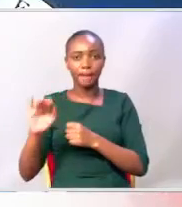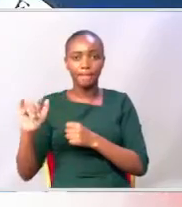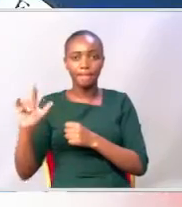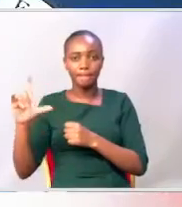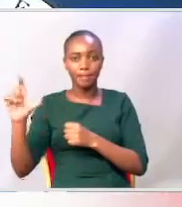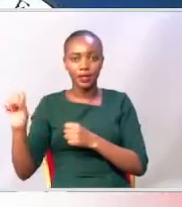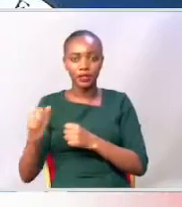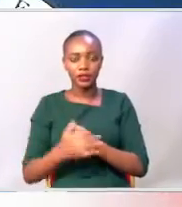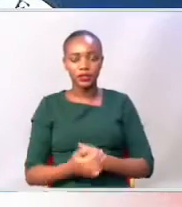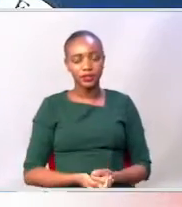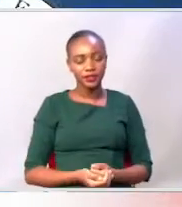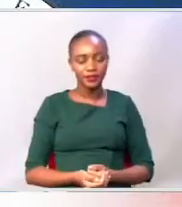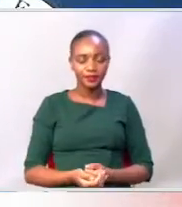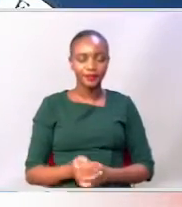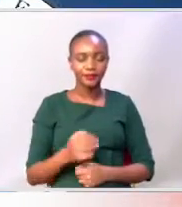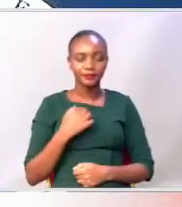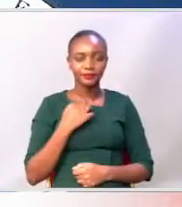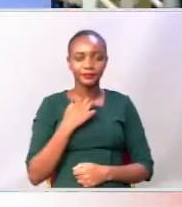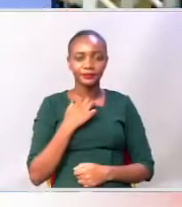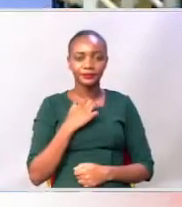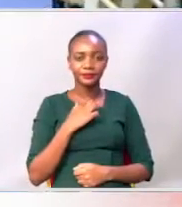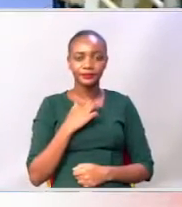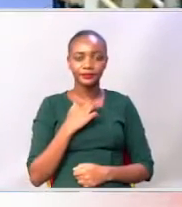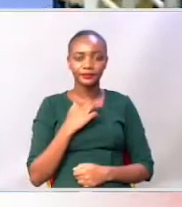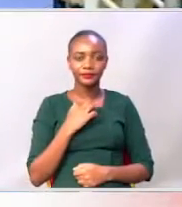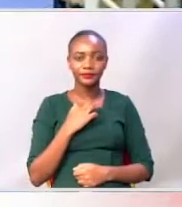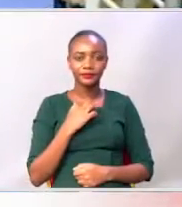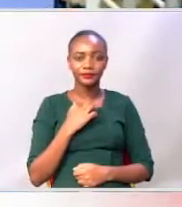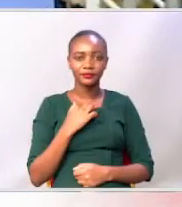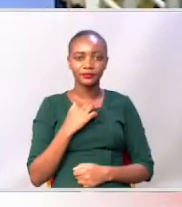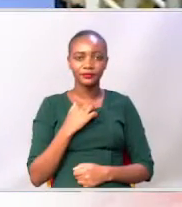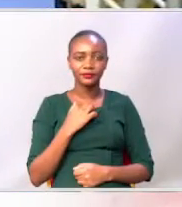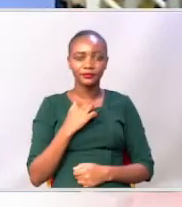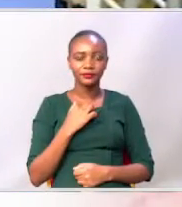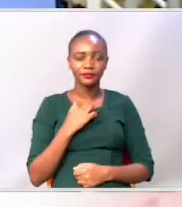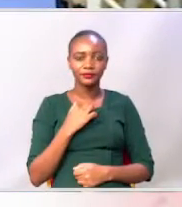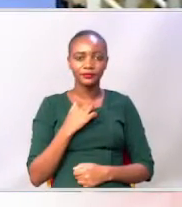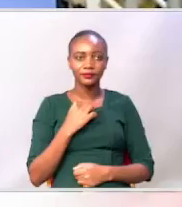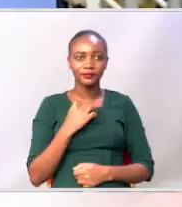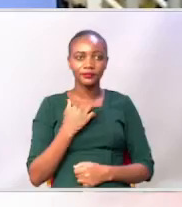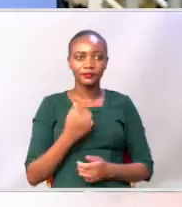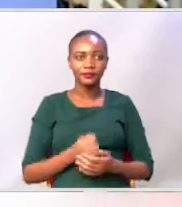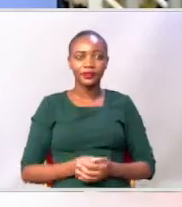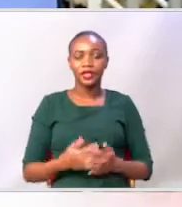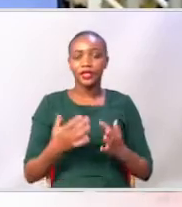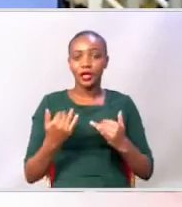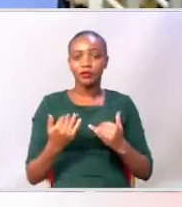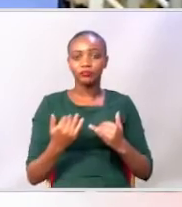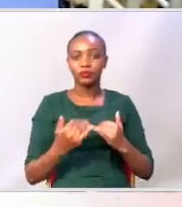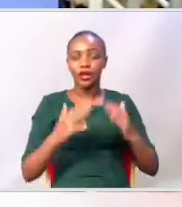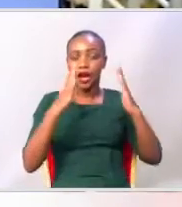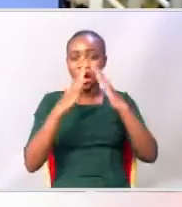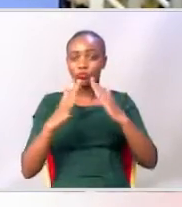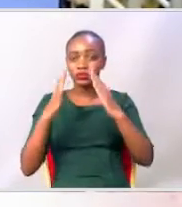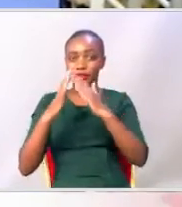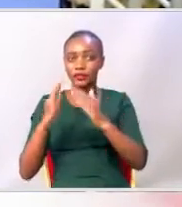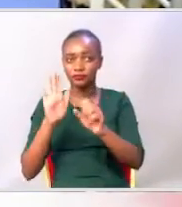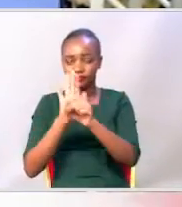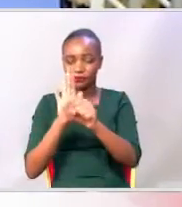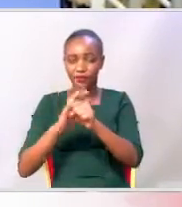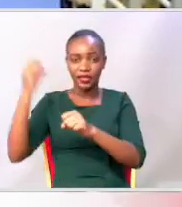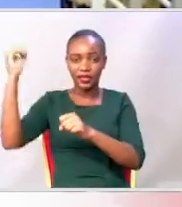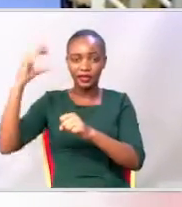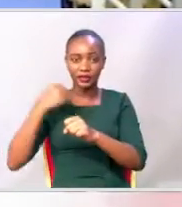Sharon Baranga with the good news. Nyumba milioni 6.3 zimeunganishiwa umeme. Hii inamaanisha